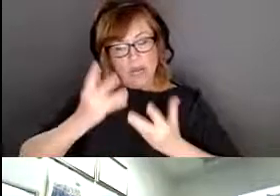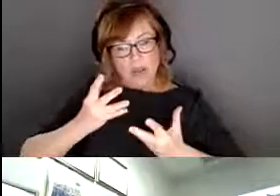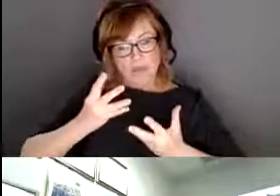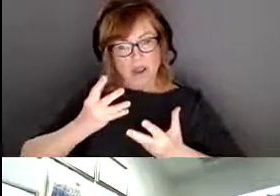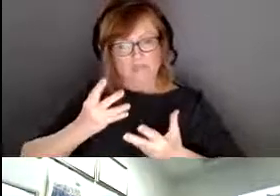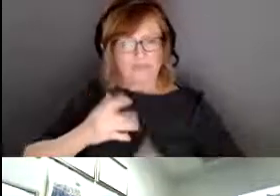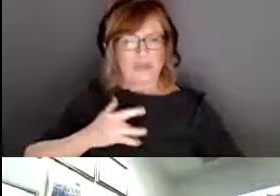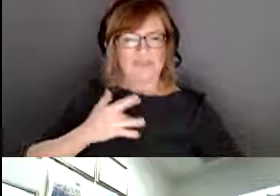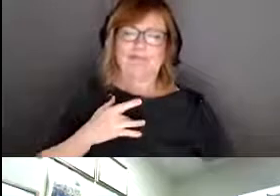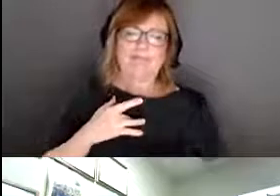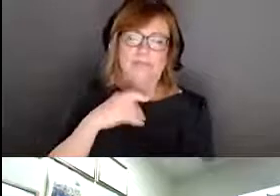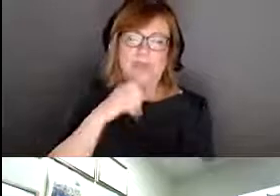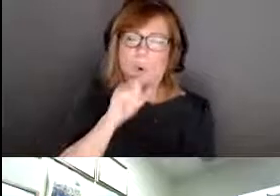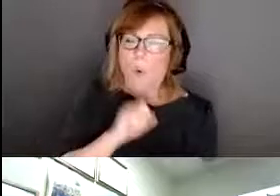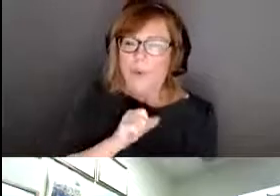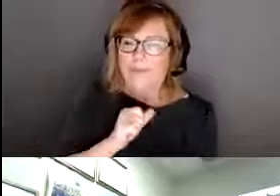confabulation.